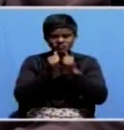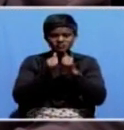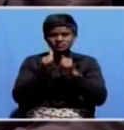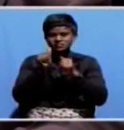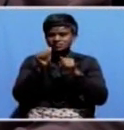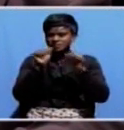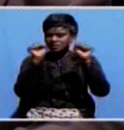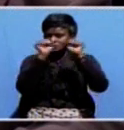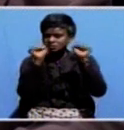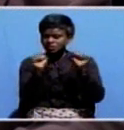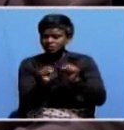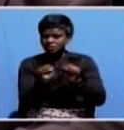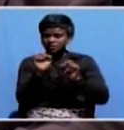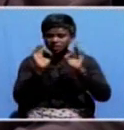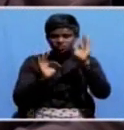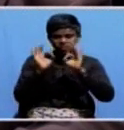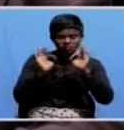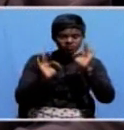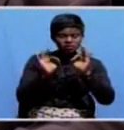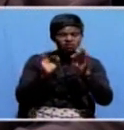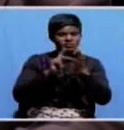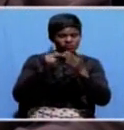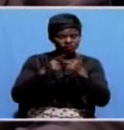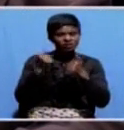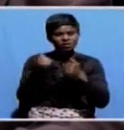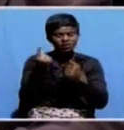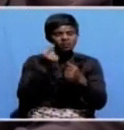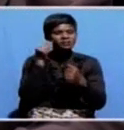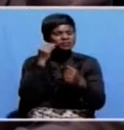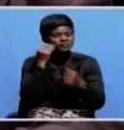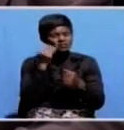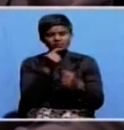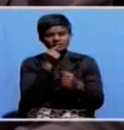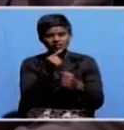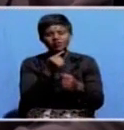program, he would just laugh and say, hey, mwana wesu,